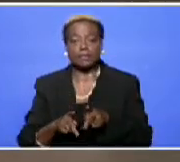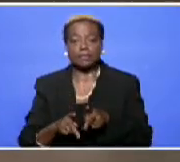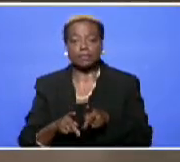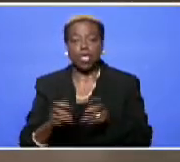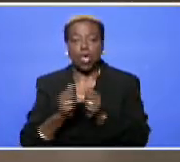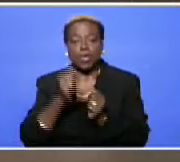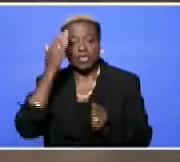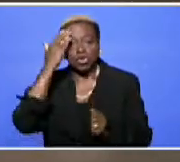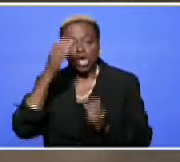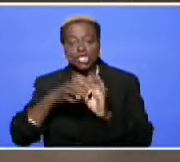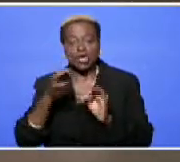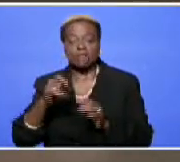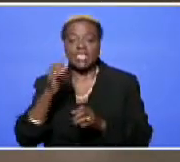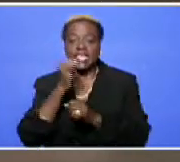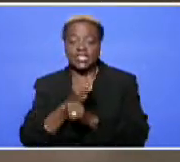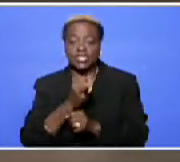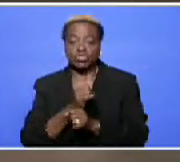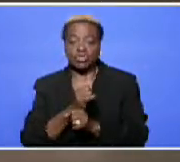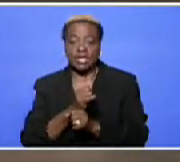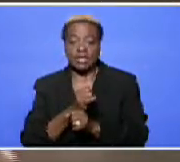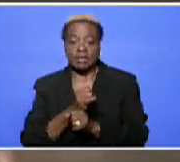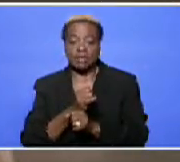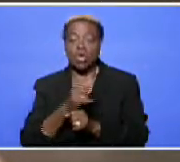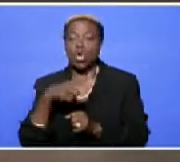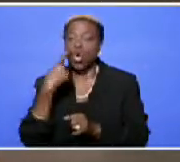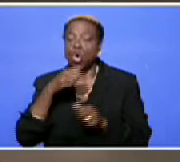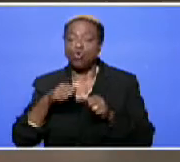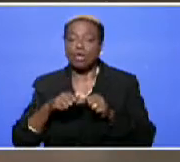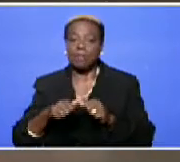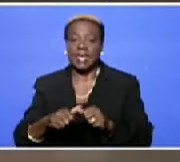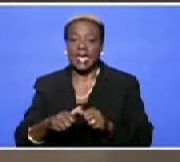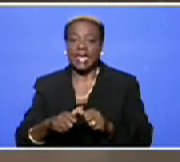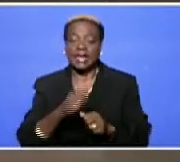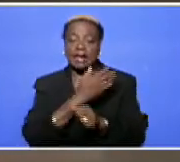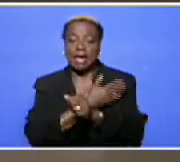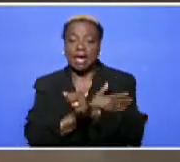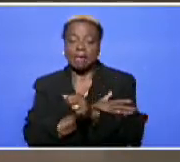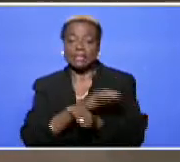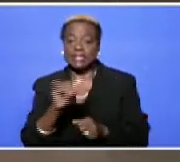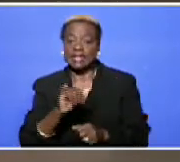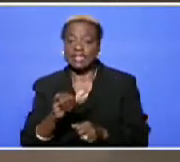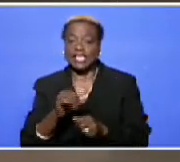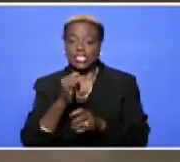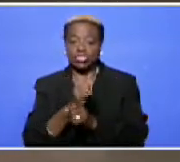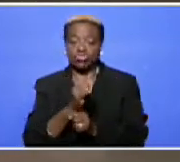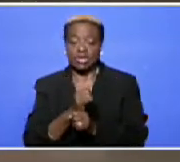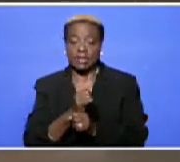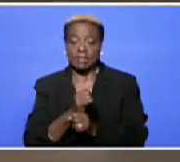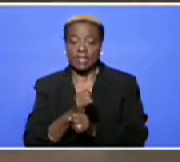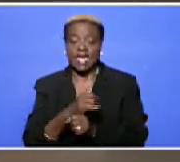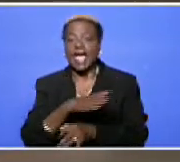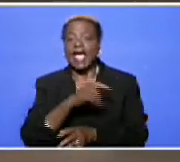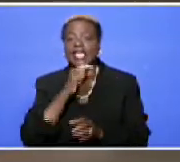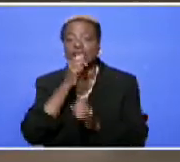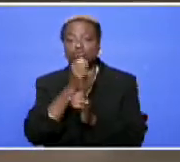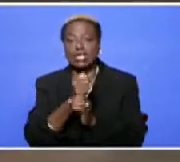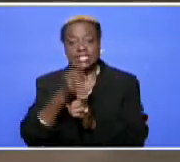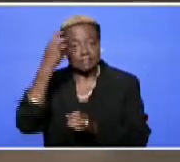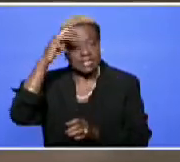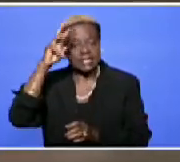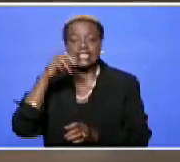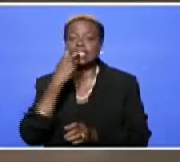with knowledge of the industry, who remain at arm's length with the industry. And I trust, Mr.